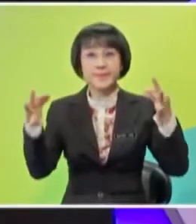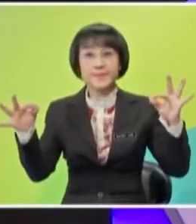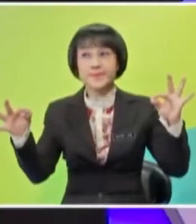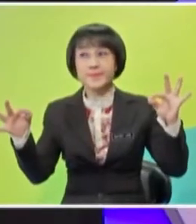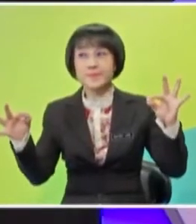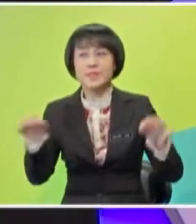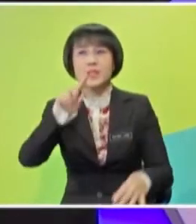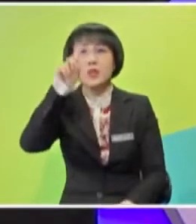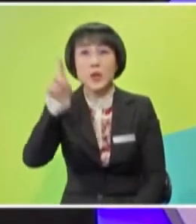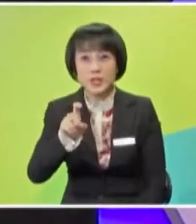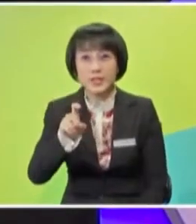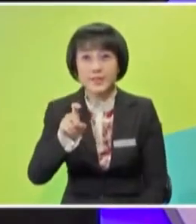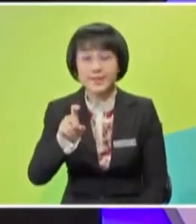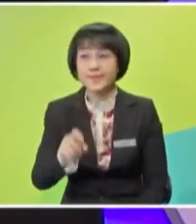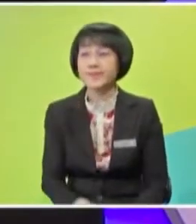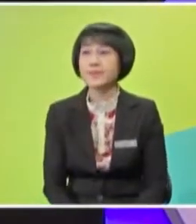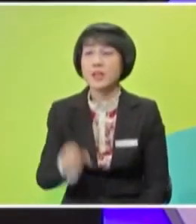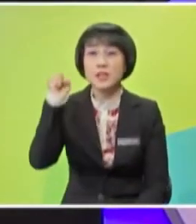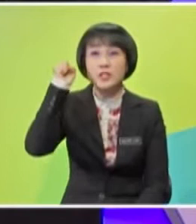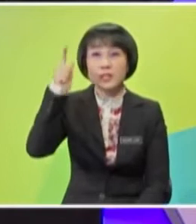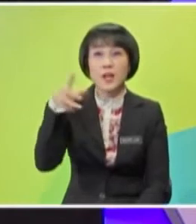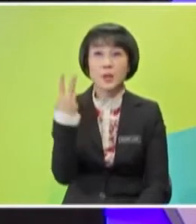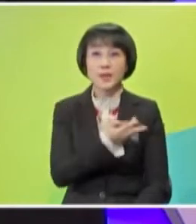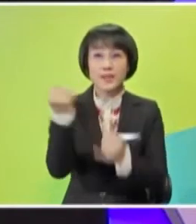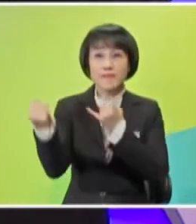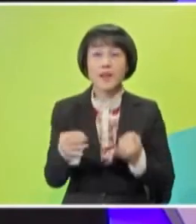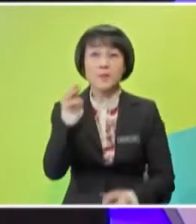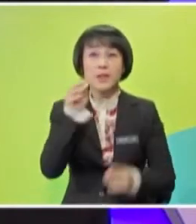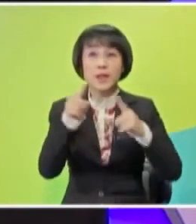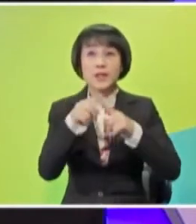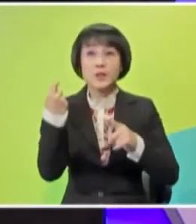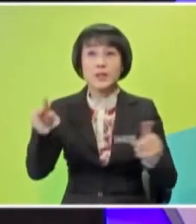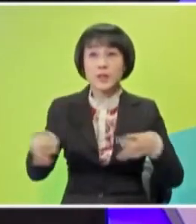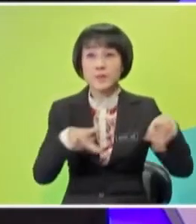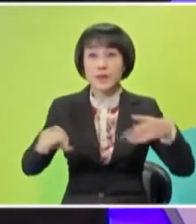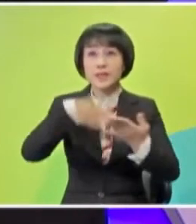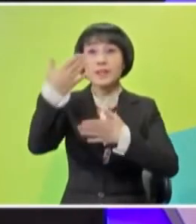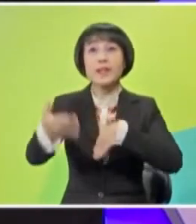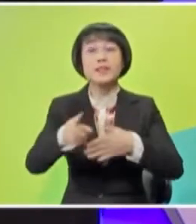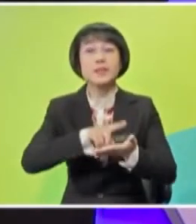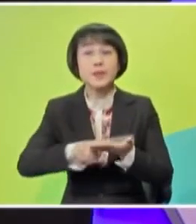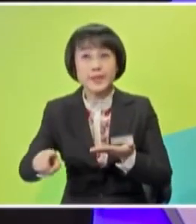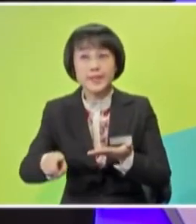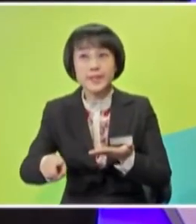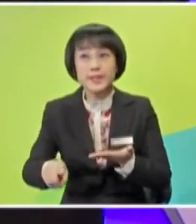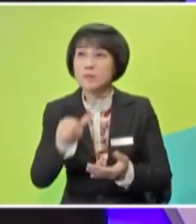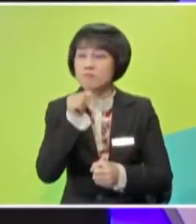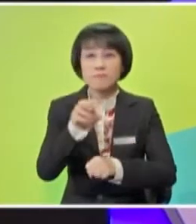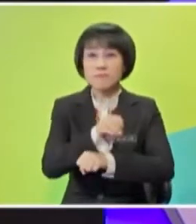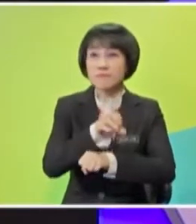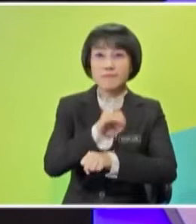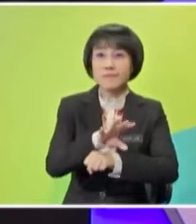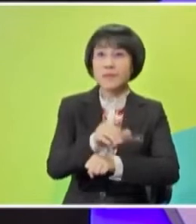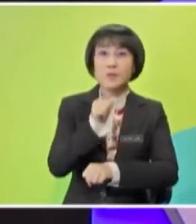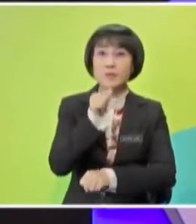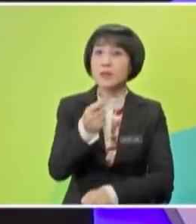a question, Yeah. right? Shall we invite Martha to the party next week? So it's not an advice, it's not